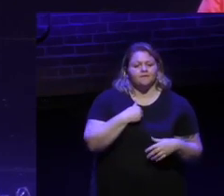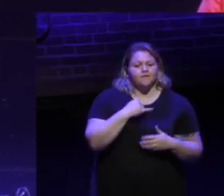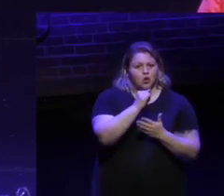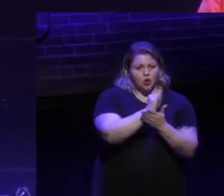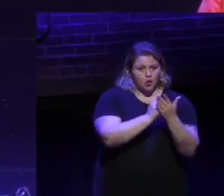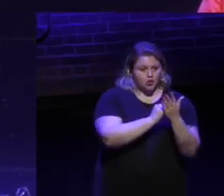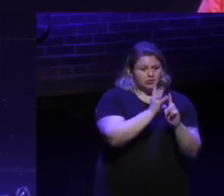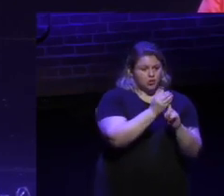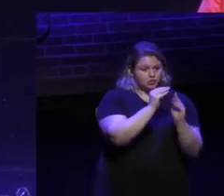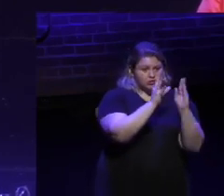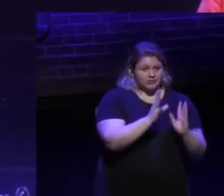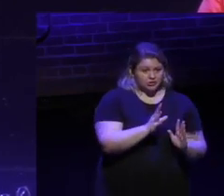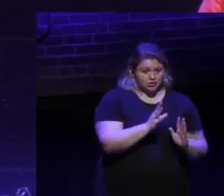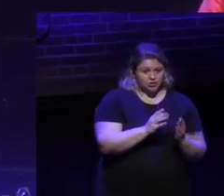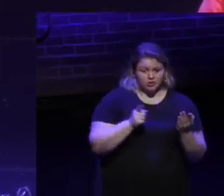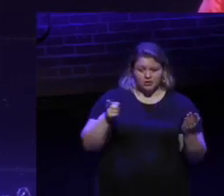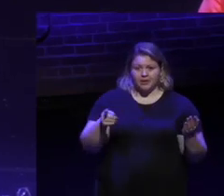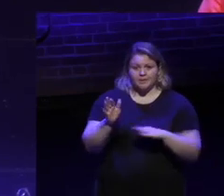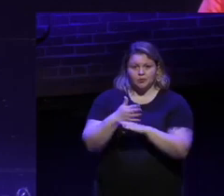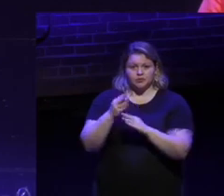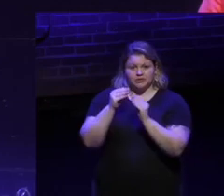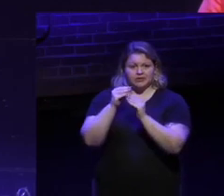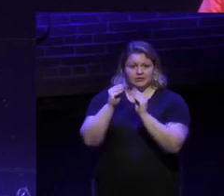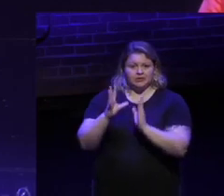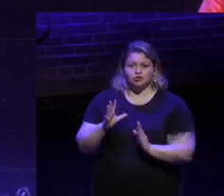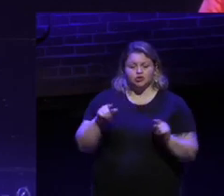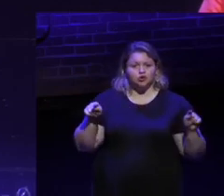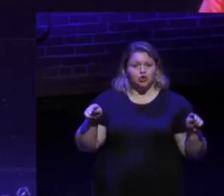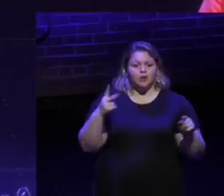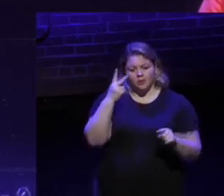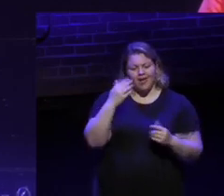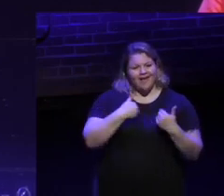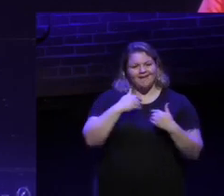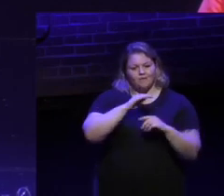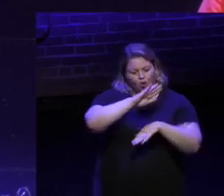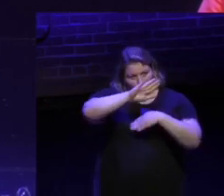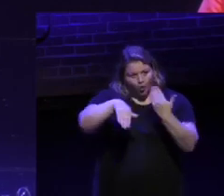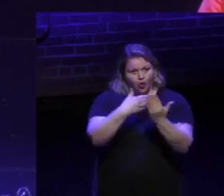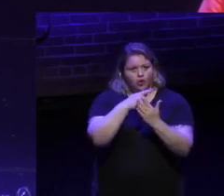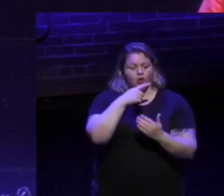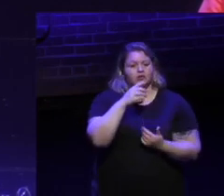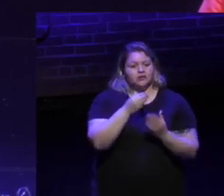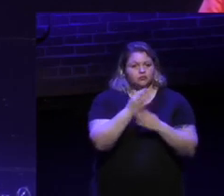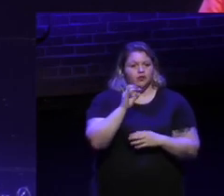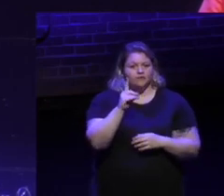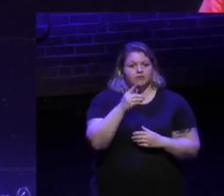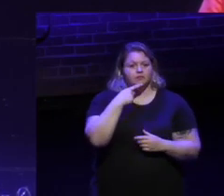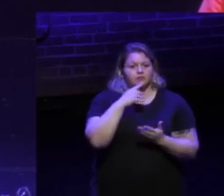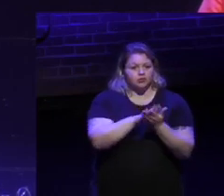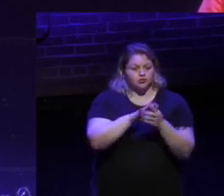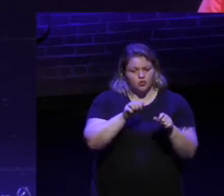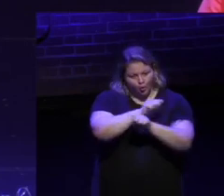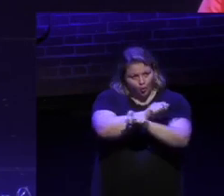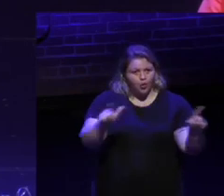arts and culture teachers and music teachers in all of our public schools. It's shocking that in a state as